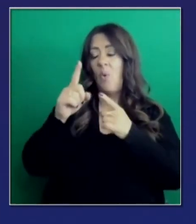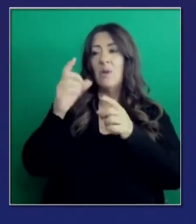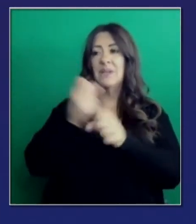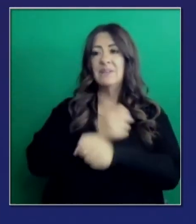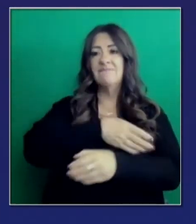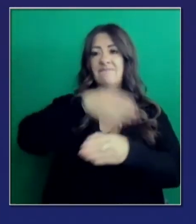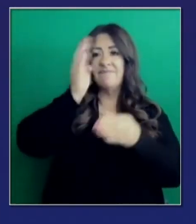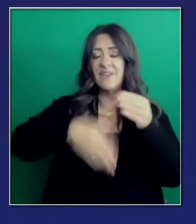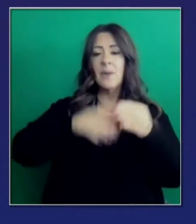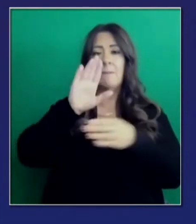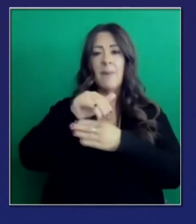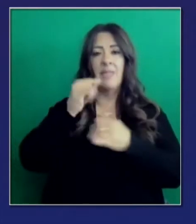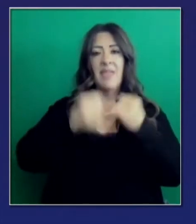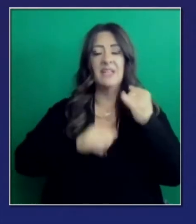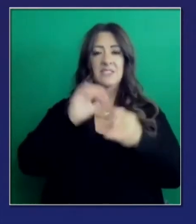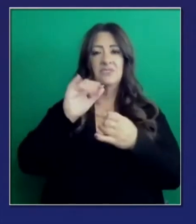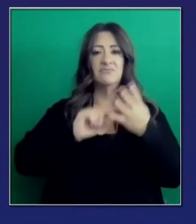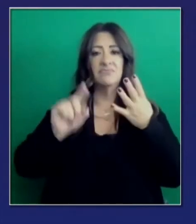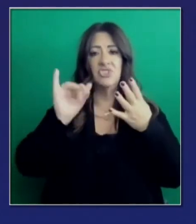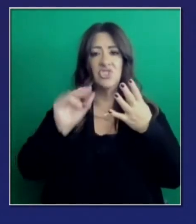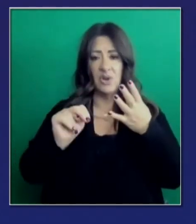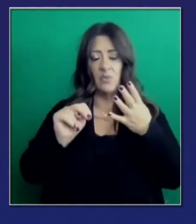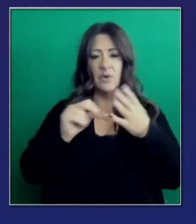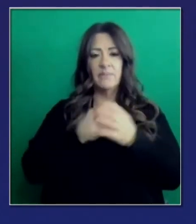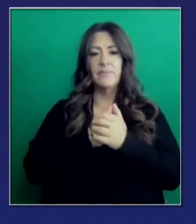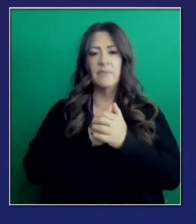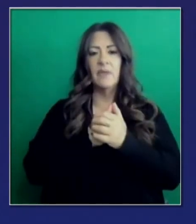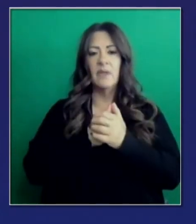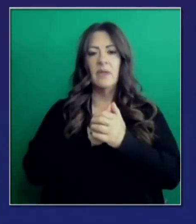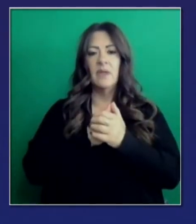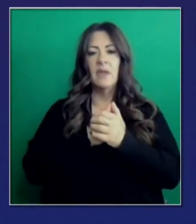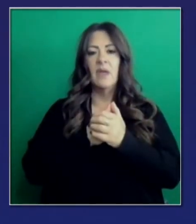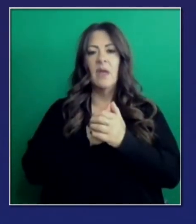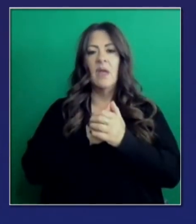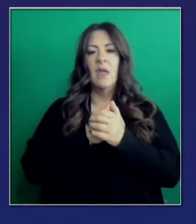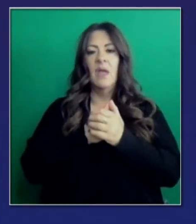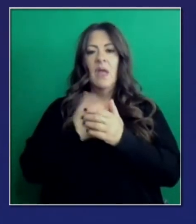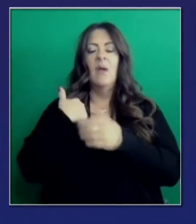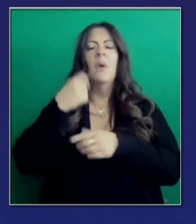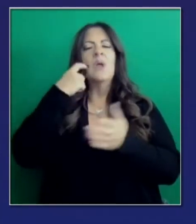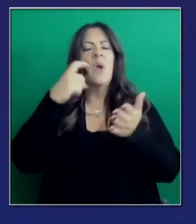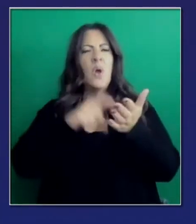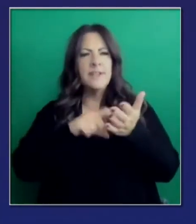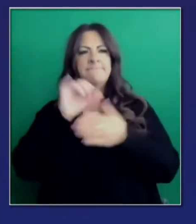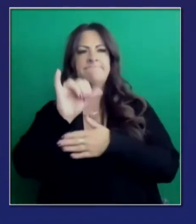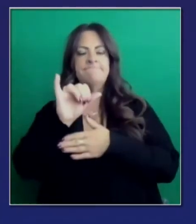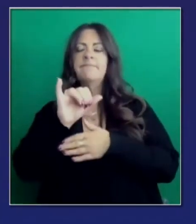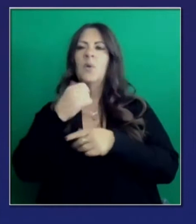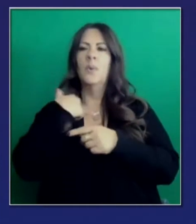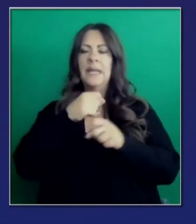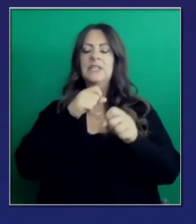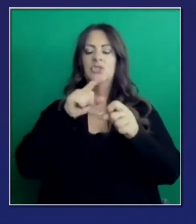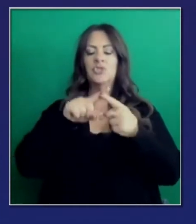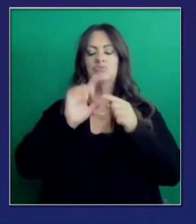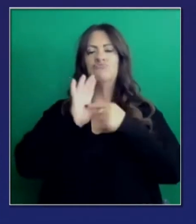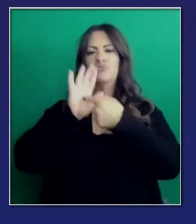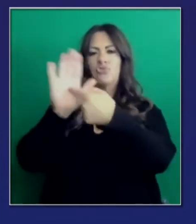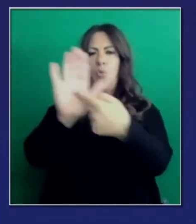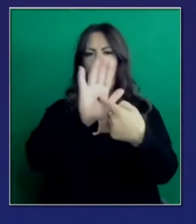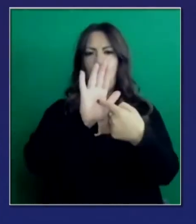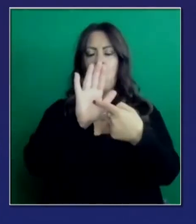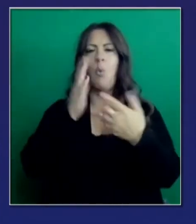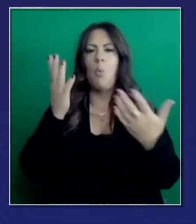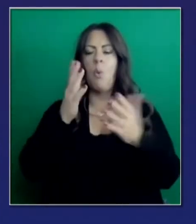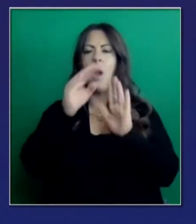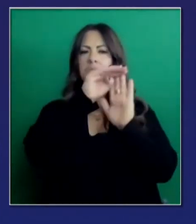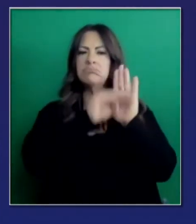pilot up, as we noted a few weeks back, and we'll talk about that in a moment, what the new platform is. But